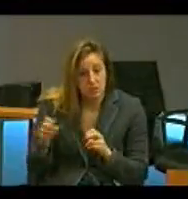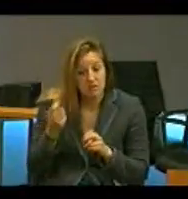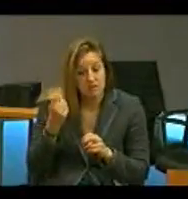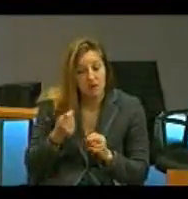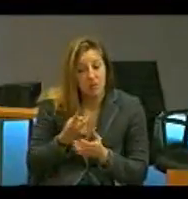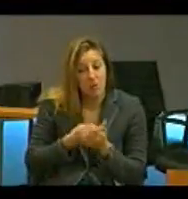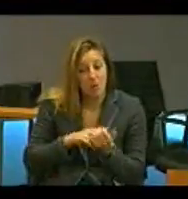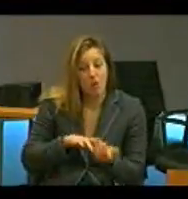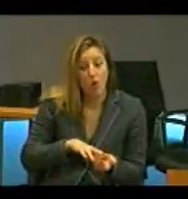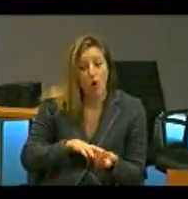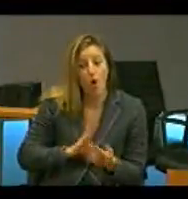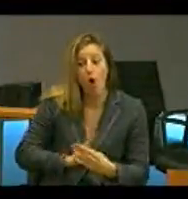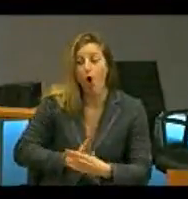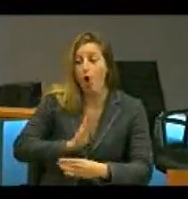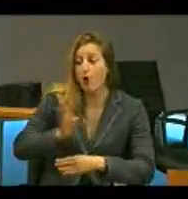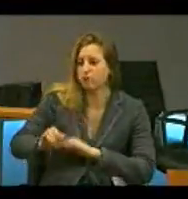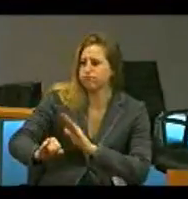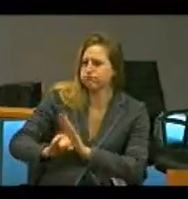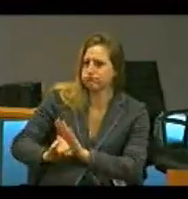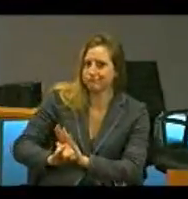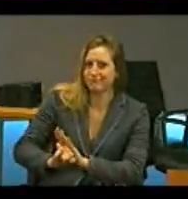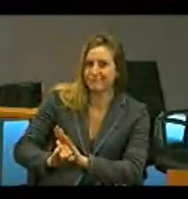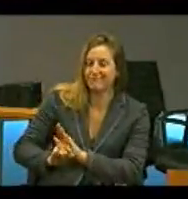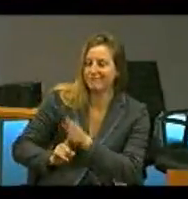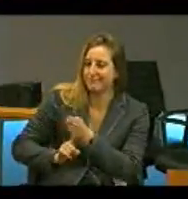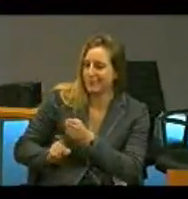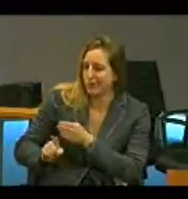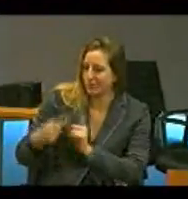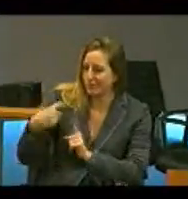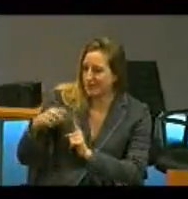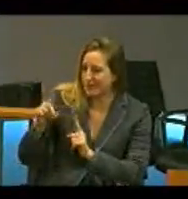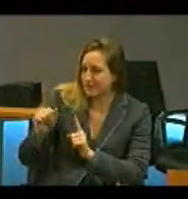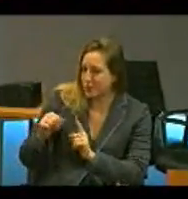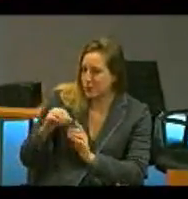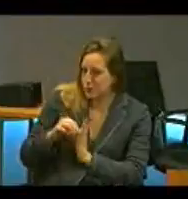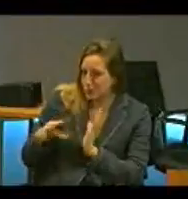over-identification of minority and disability students and the